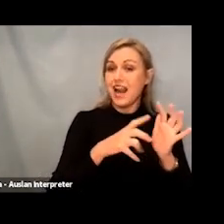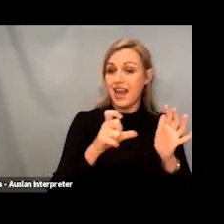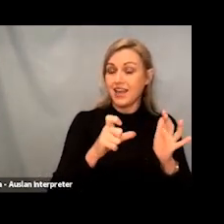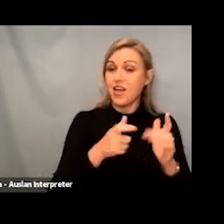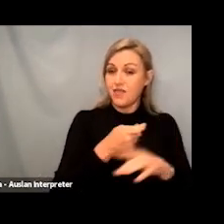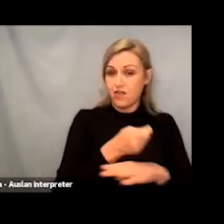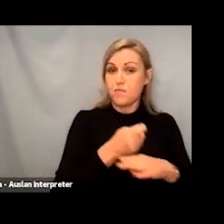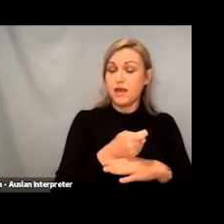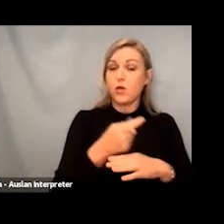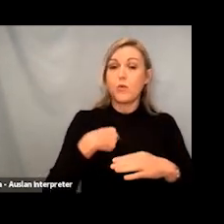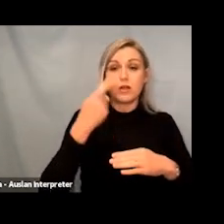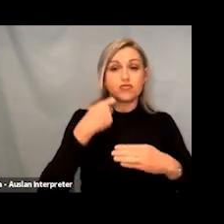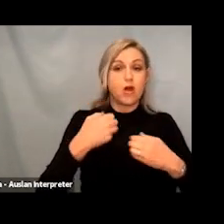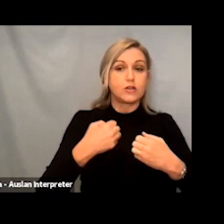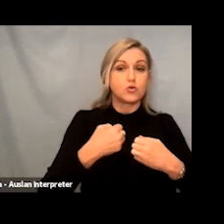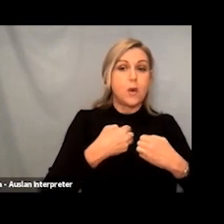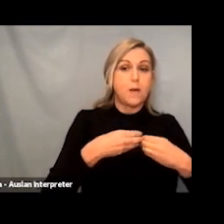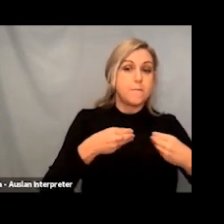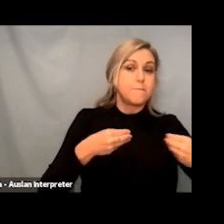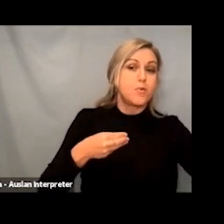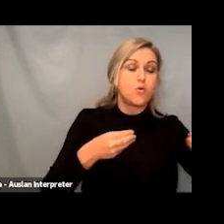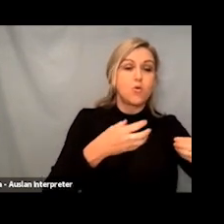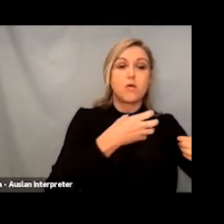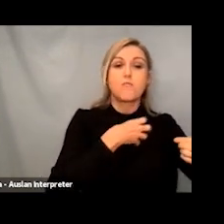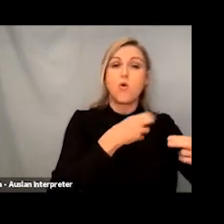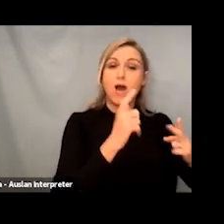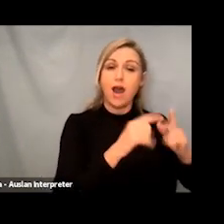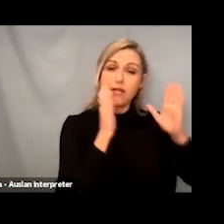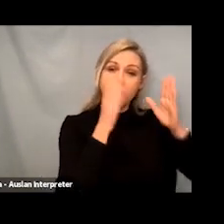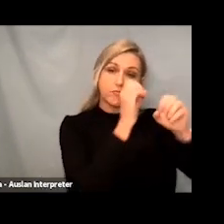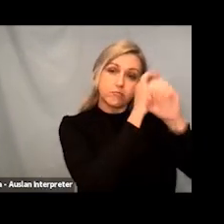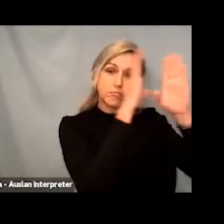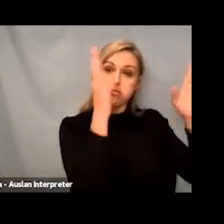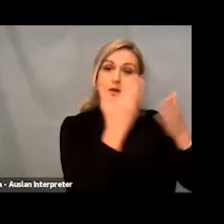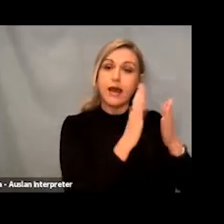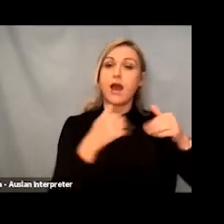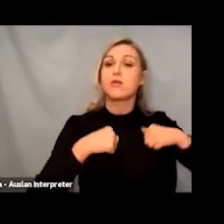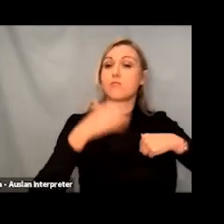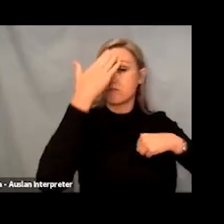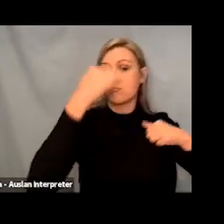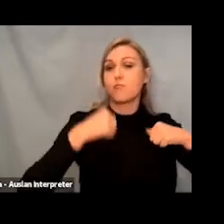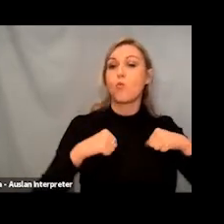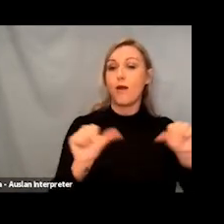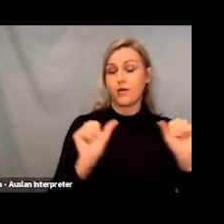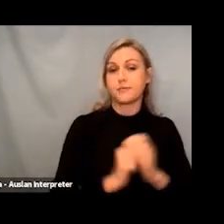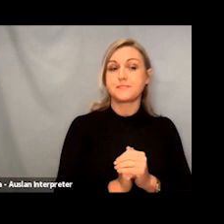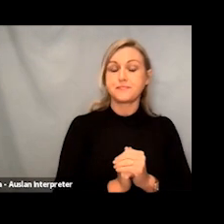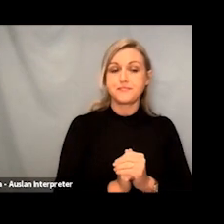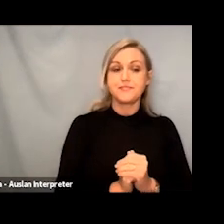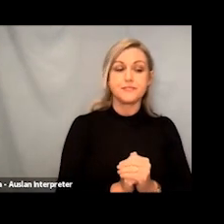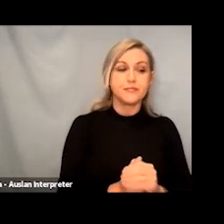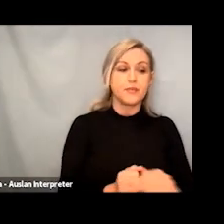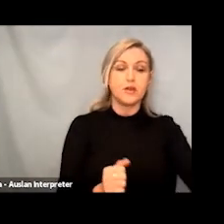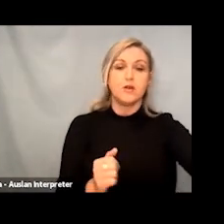basic plasticity with therapeutic intent and purpose. And I think if you look at the modern literature that's